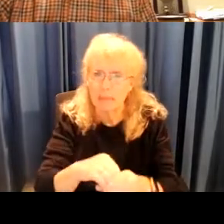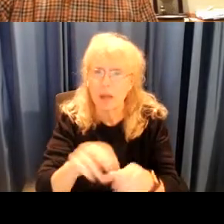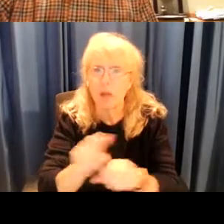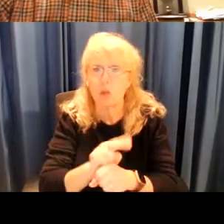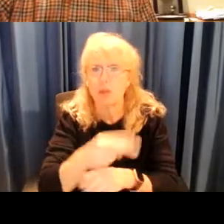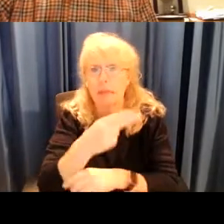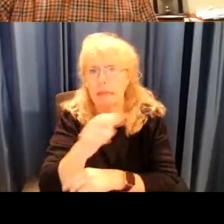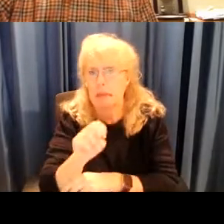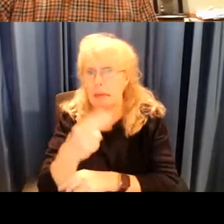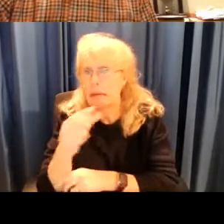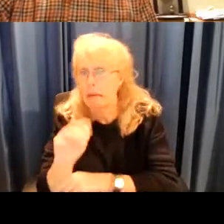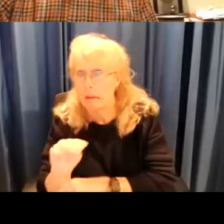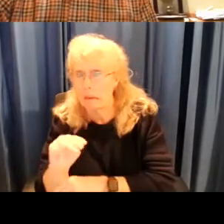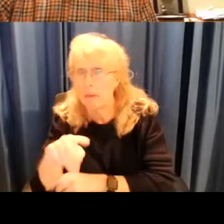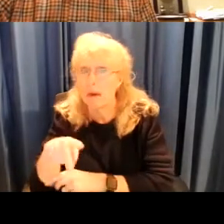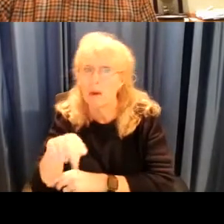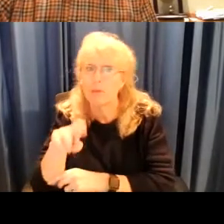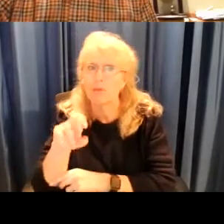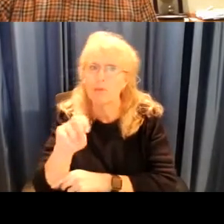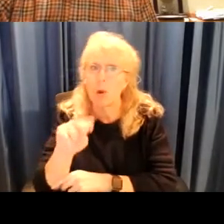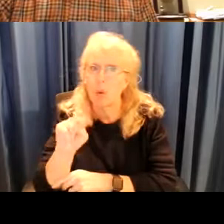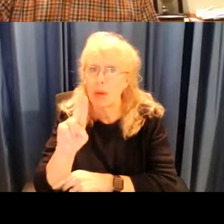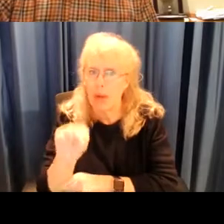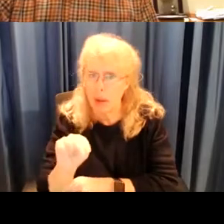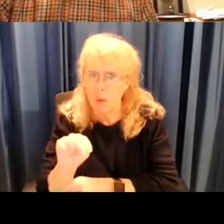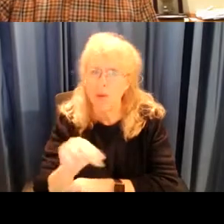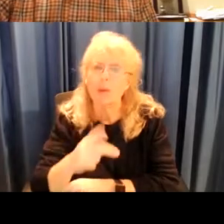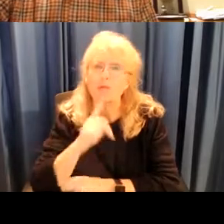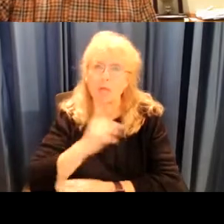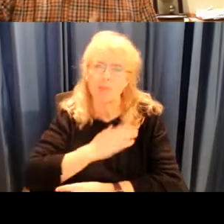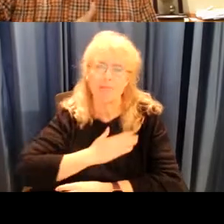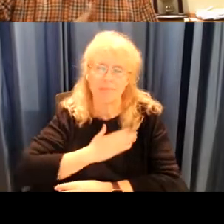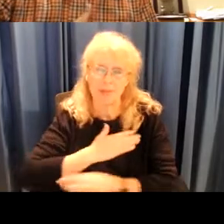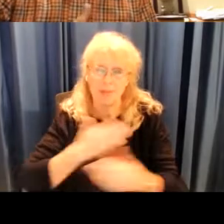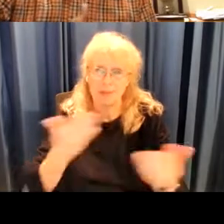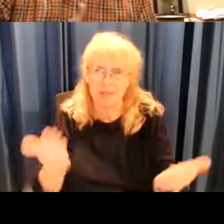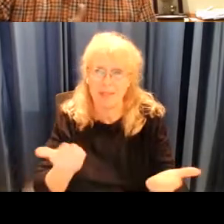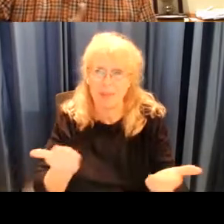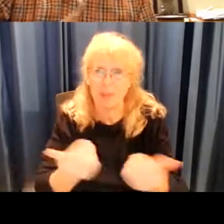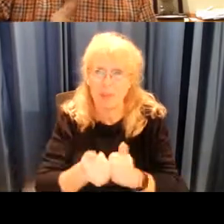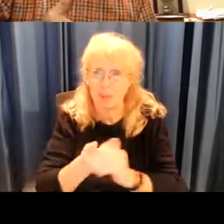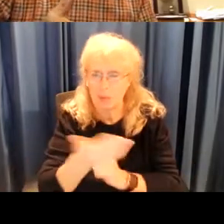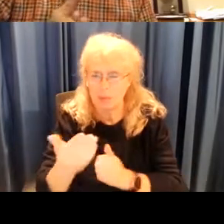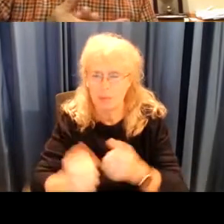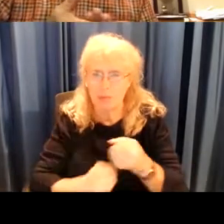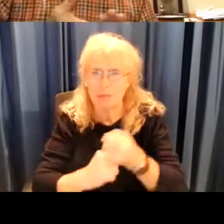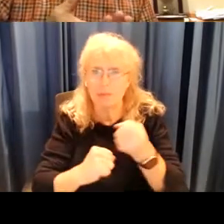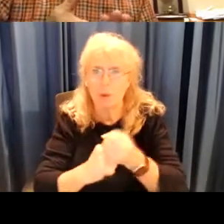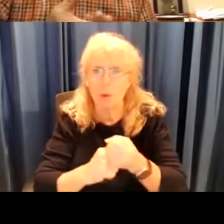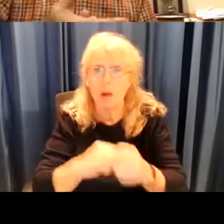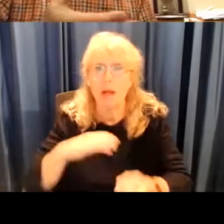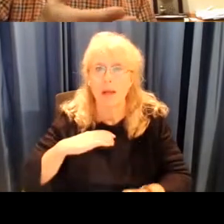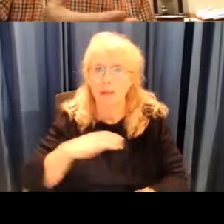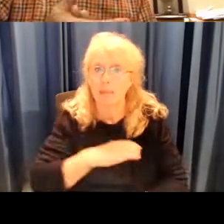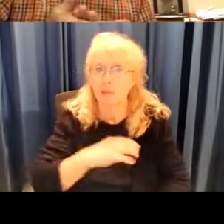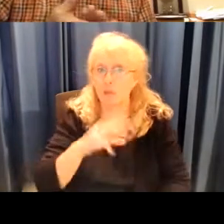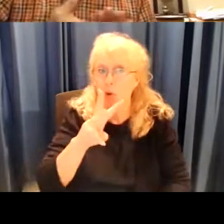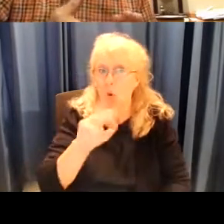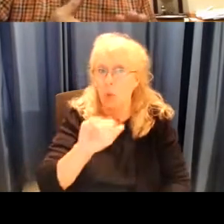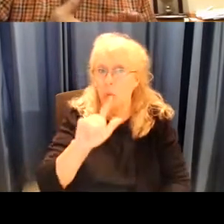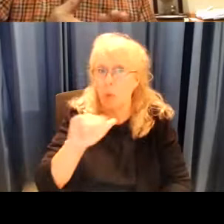pronouns. It's my pleasure to be here supporting Commissioner Willey, who's your District 5